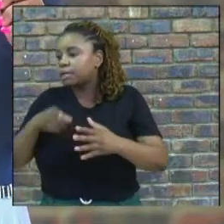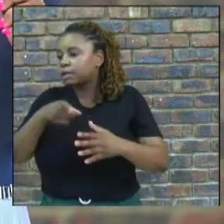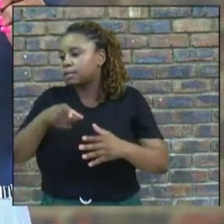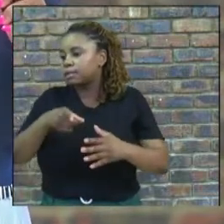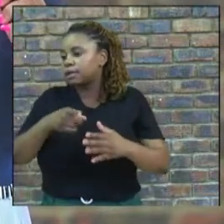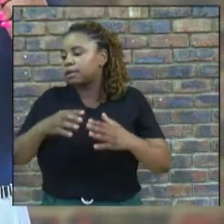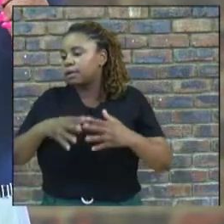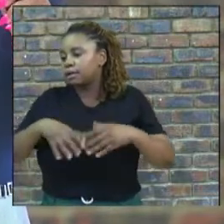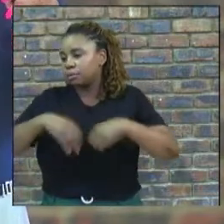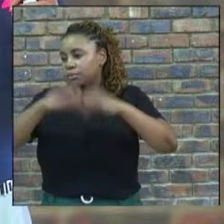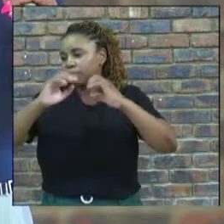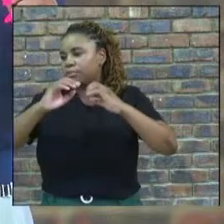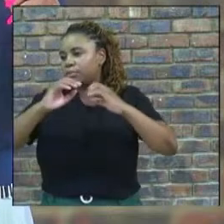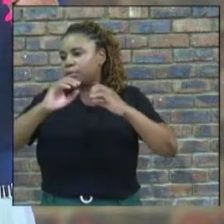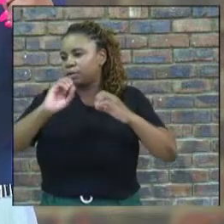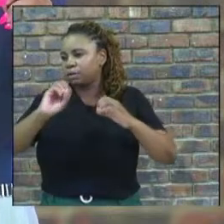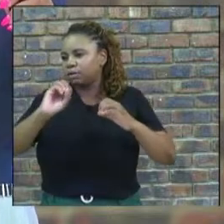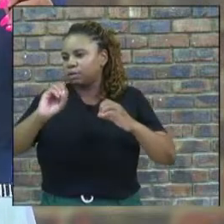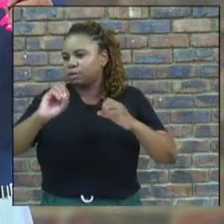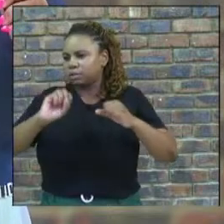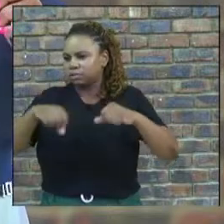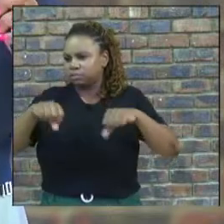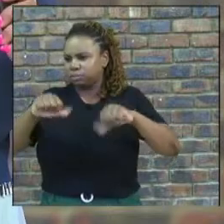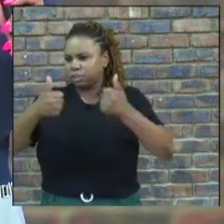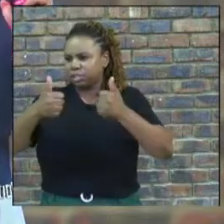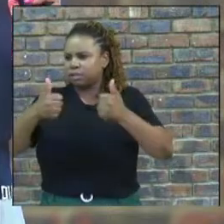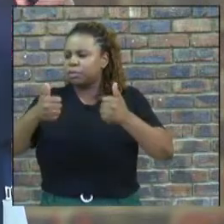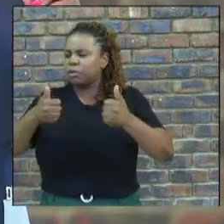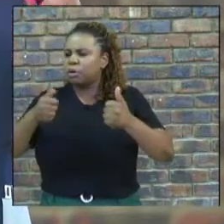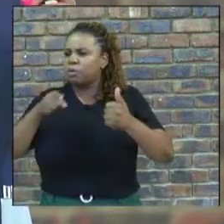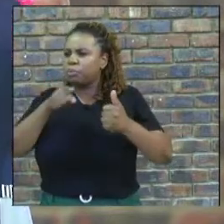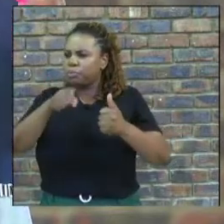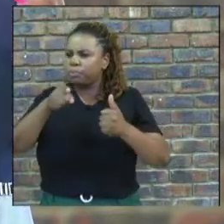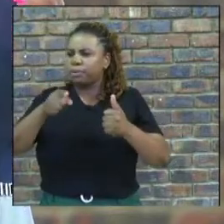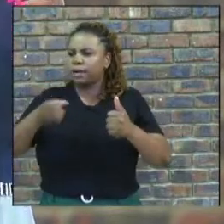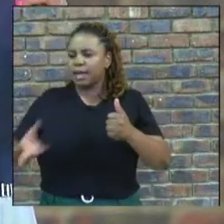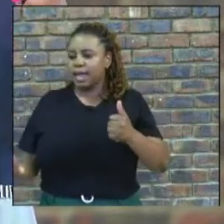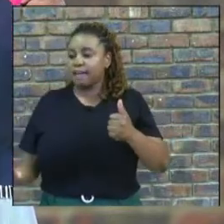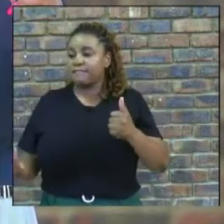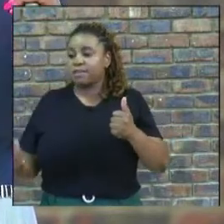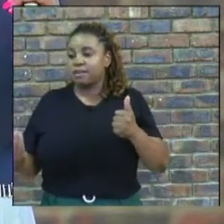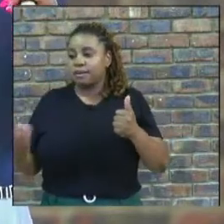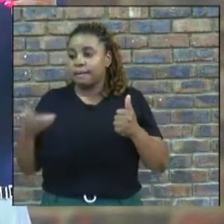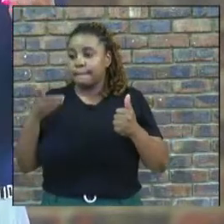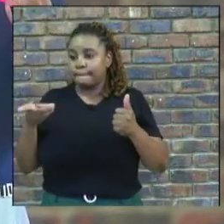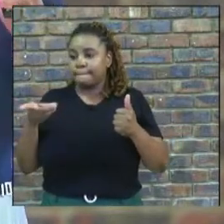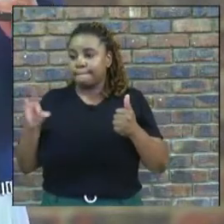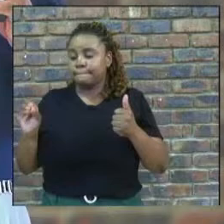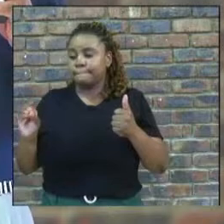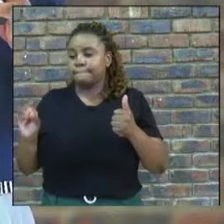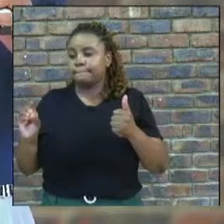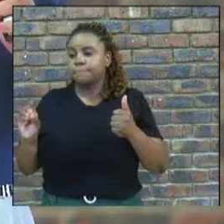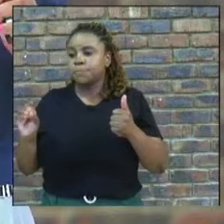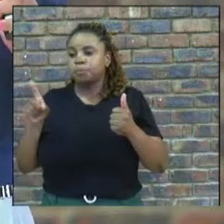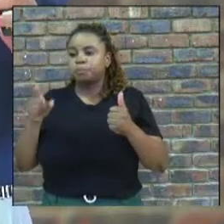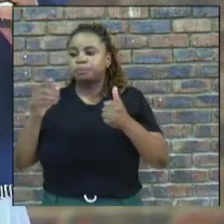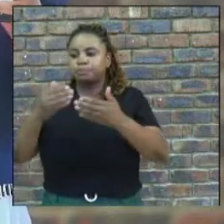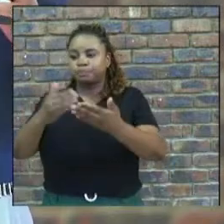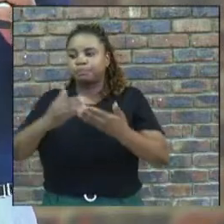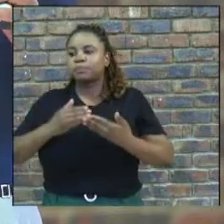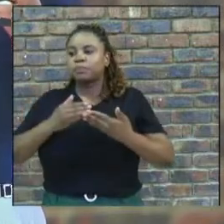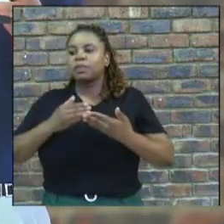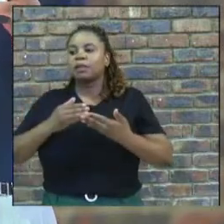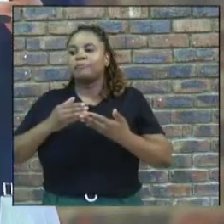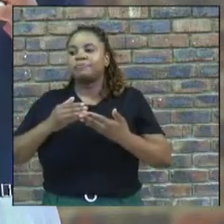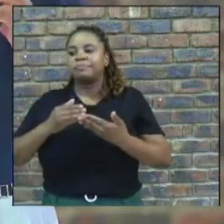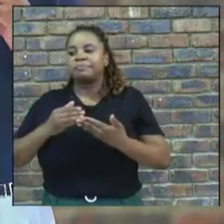shale gas. Shale gas ke yona gas e leng gore ba e kry-a mo letlapeng le le bitsiwang shale.